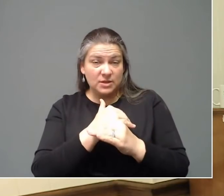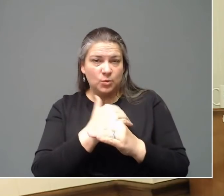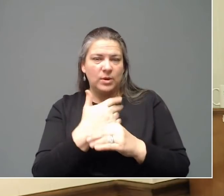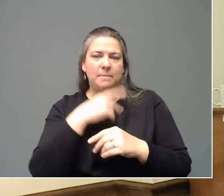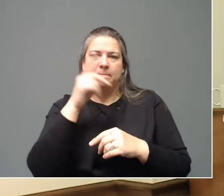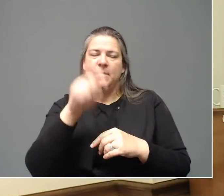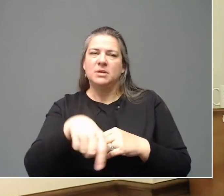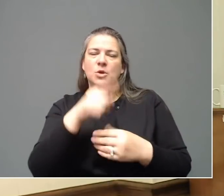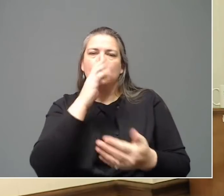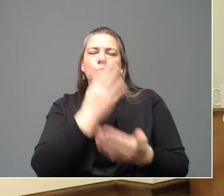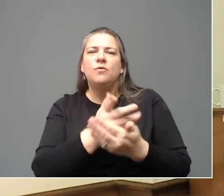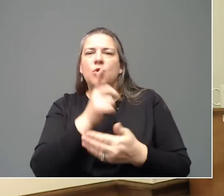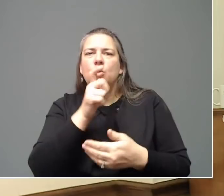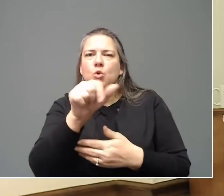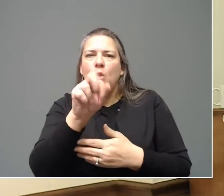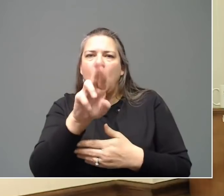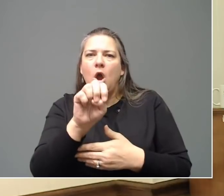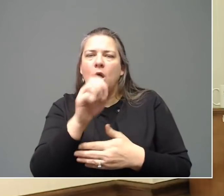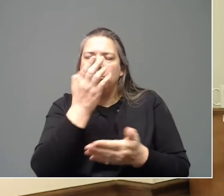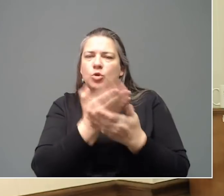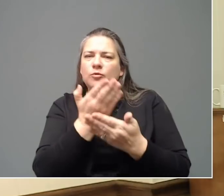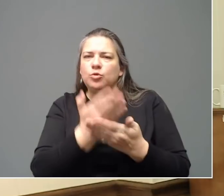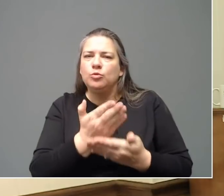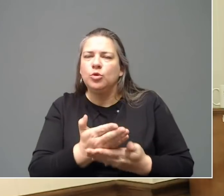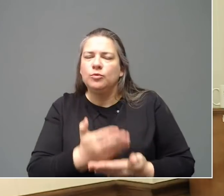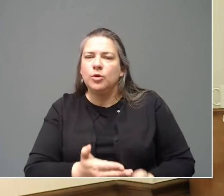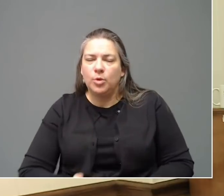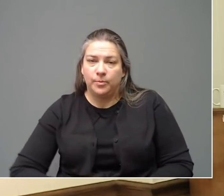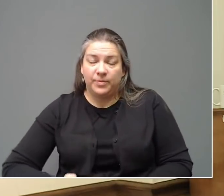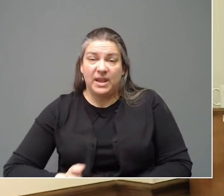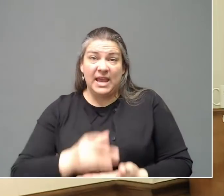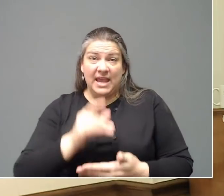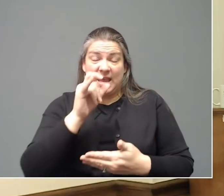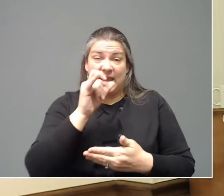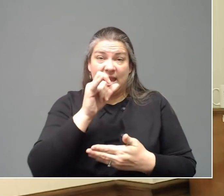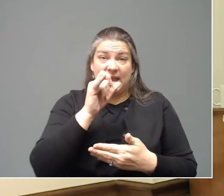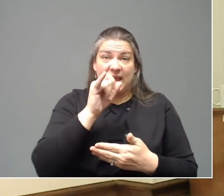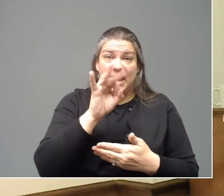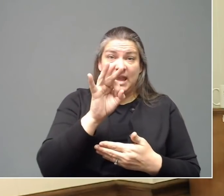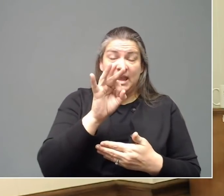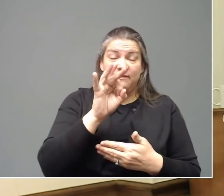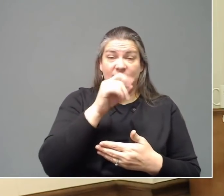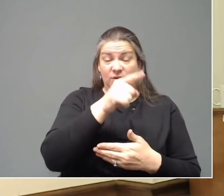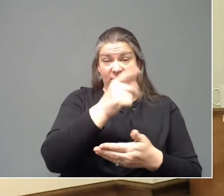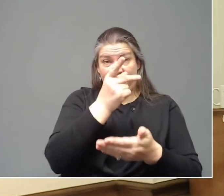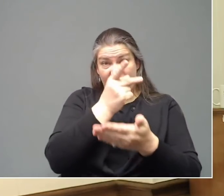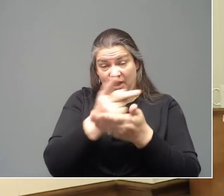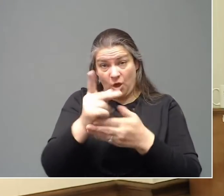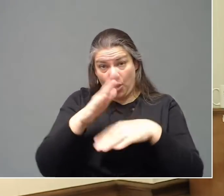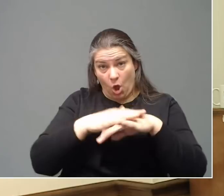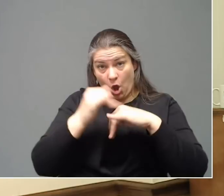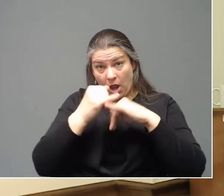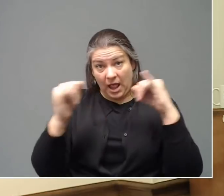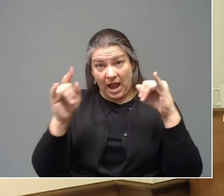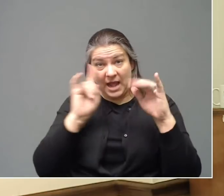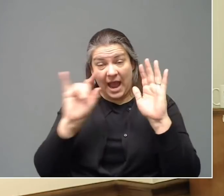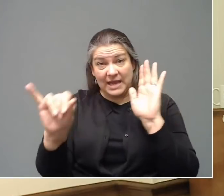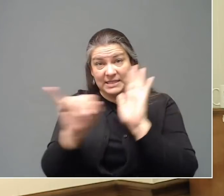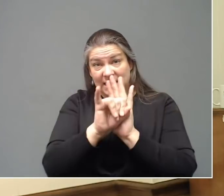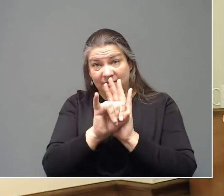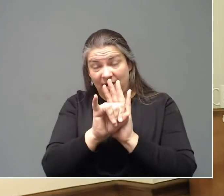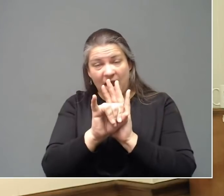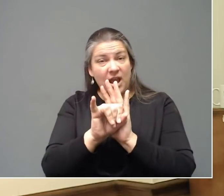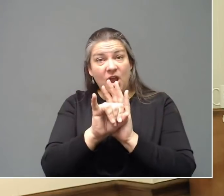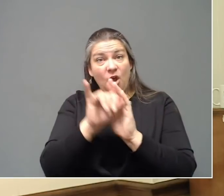verification. Not everyone who fails the online identity verification is a fraudster. So all